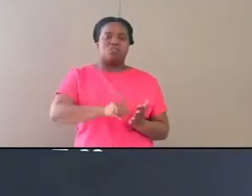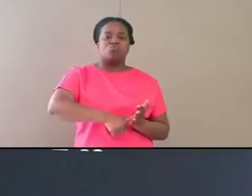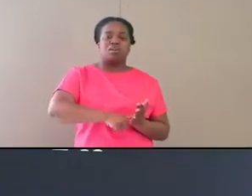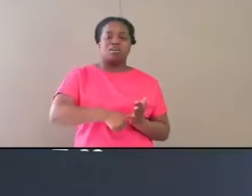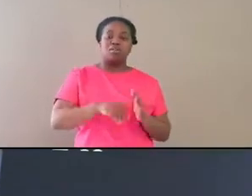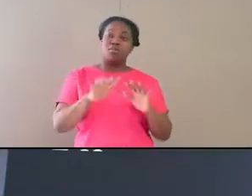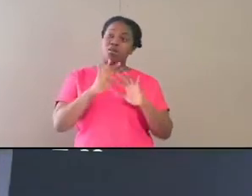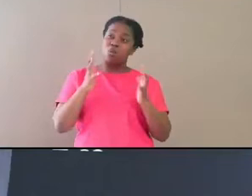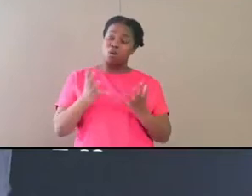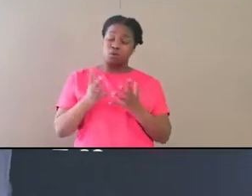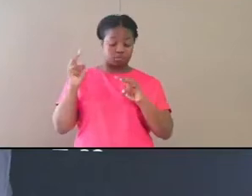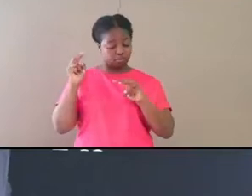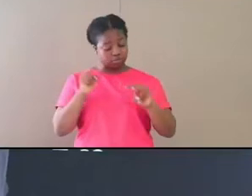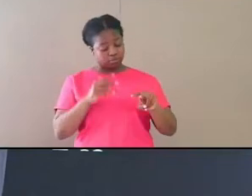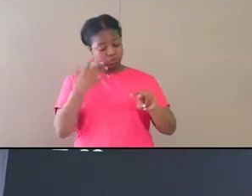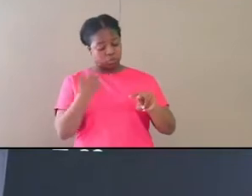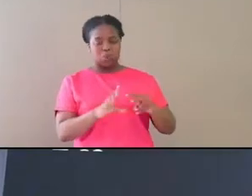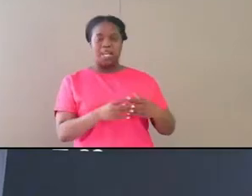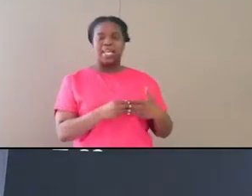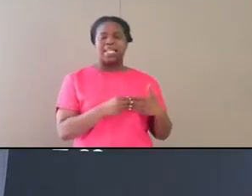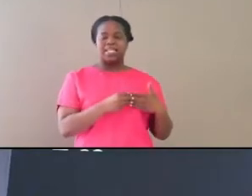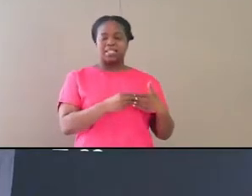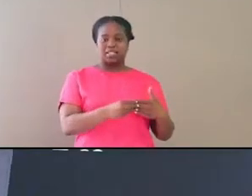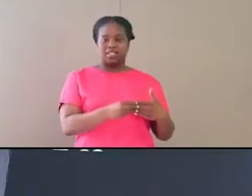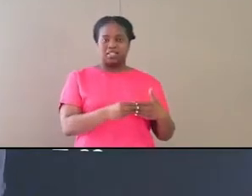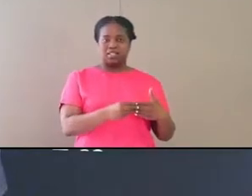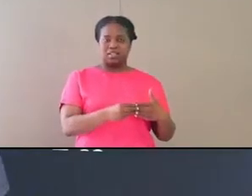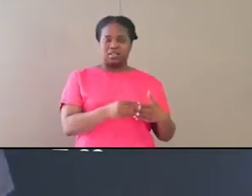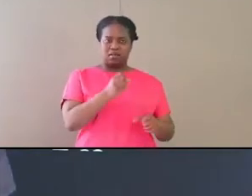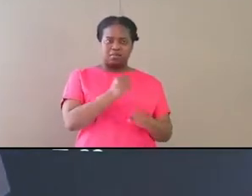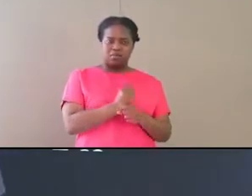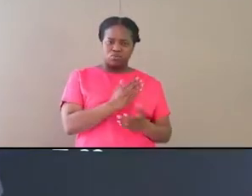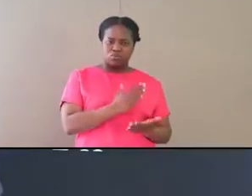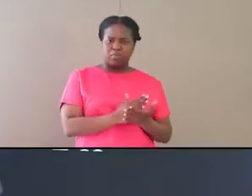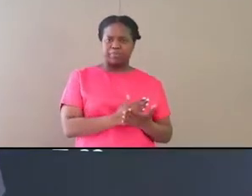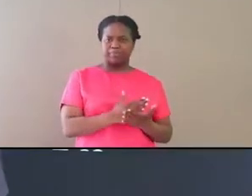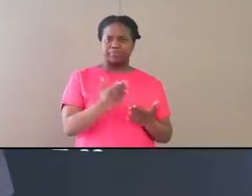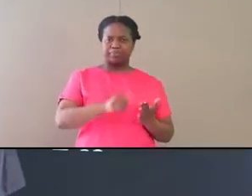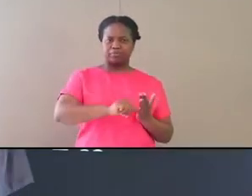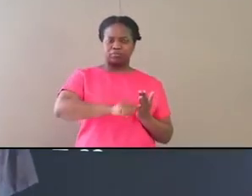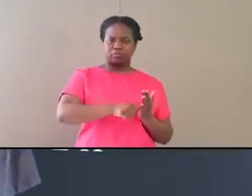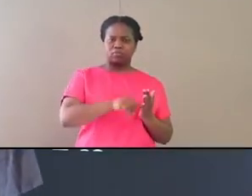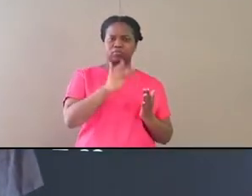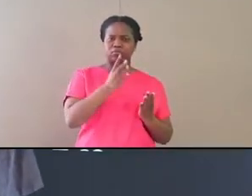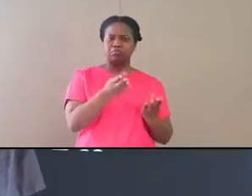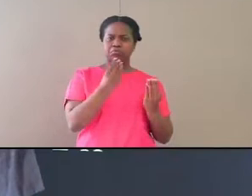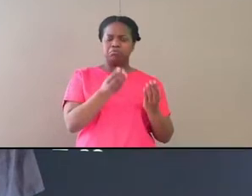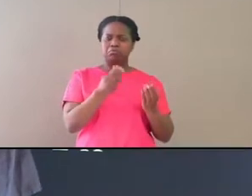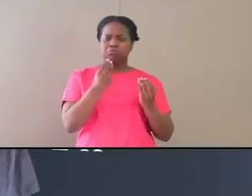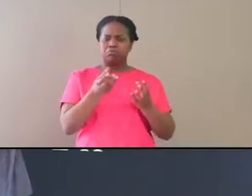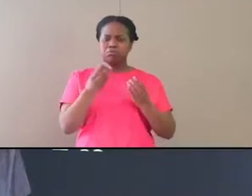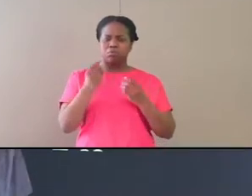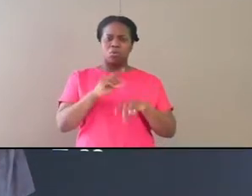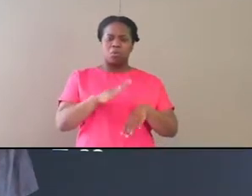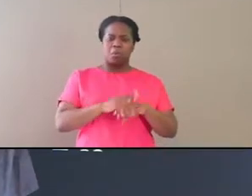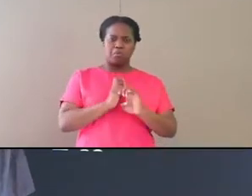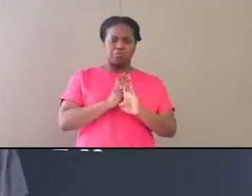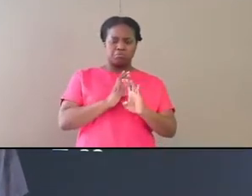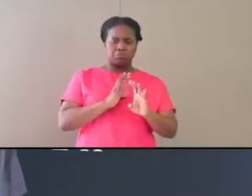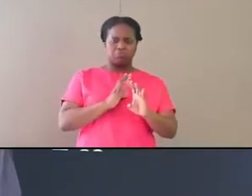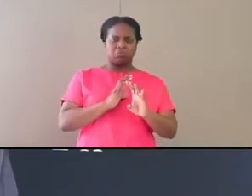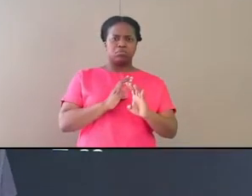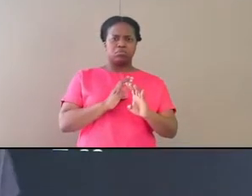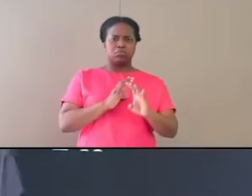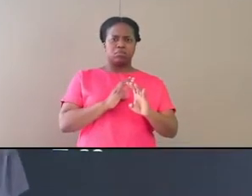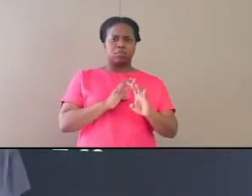world, we are seen as leaders in the digitization of grant delivery. Last year, I was in these workshops with